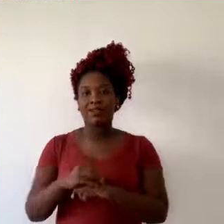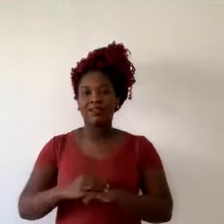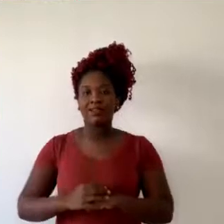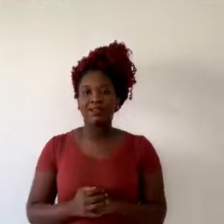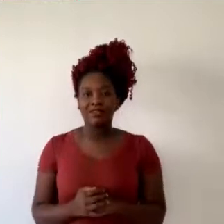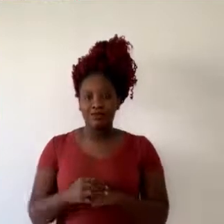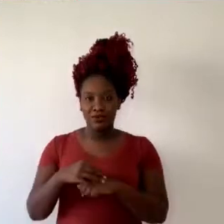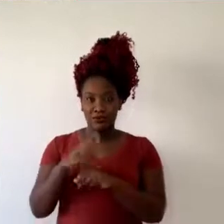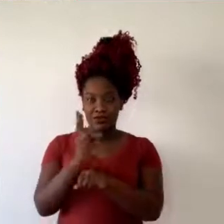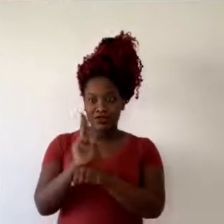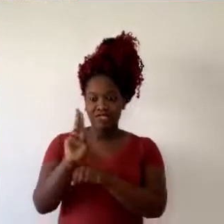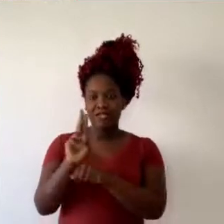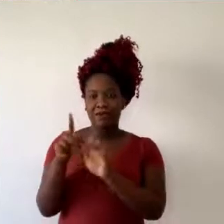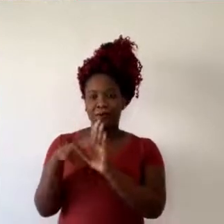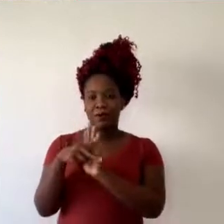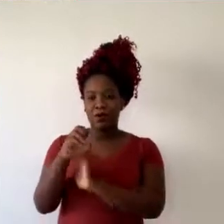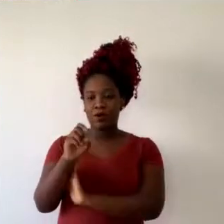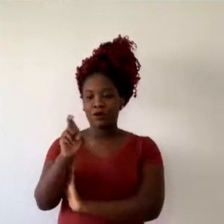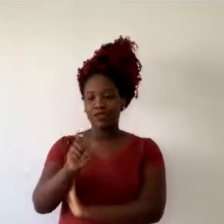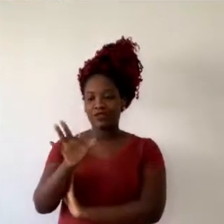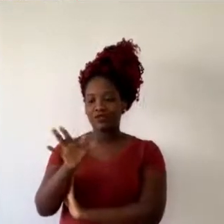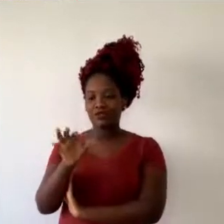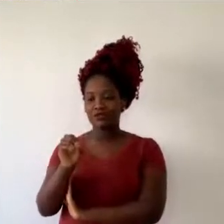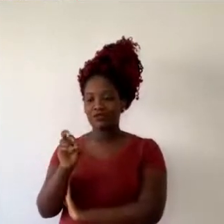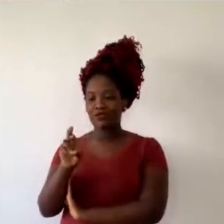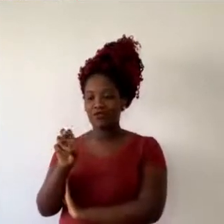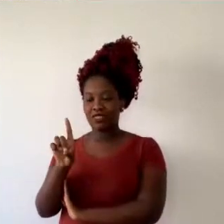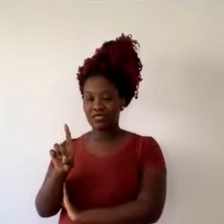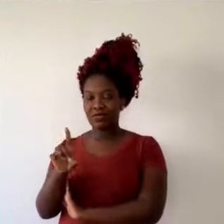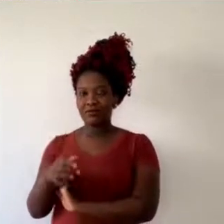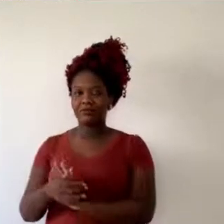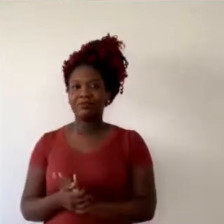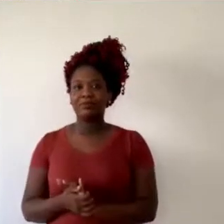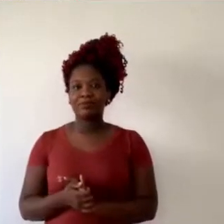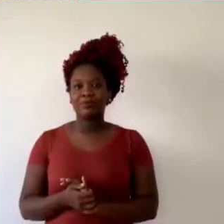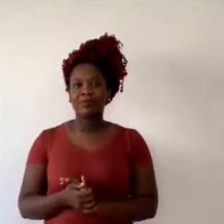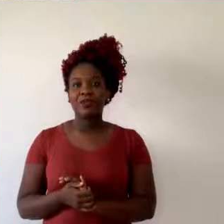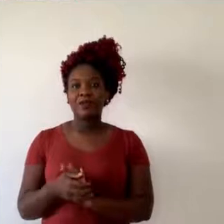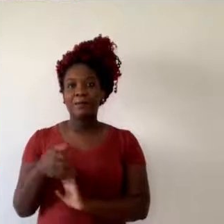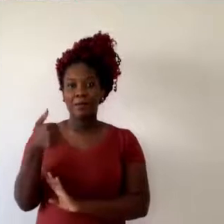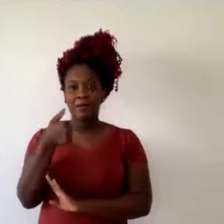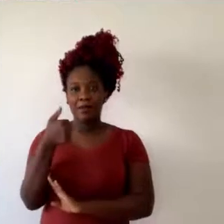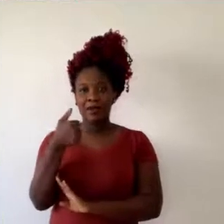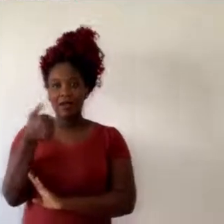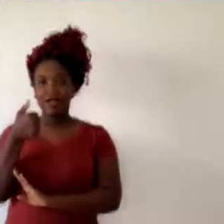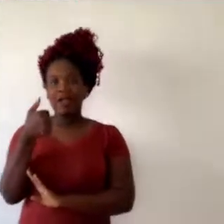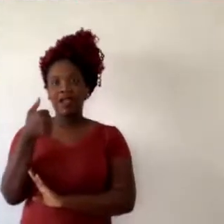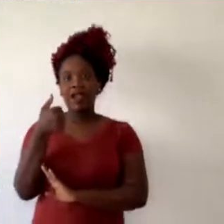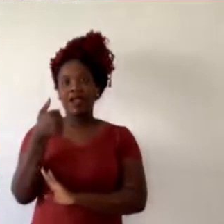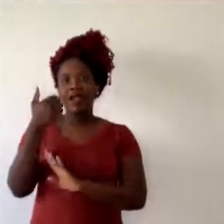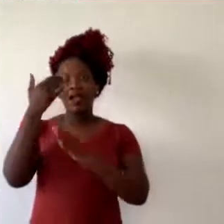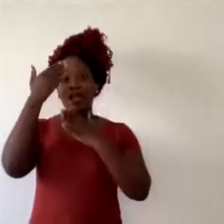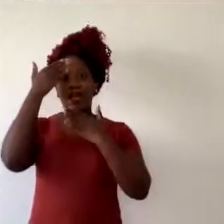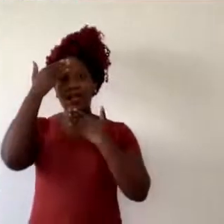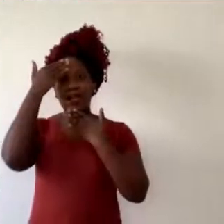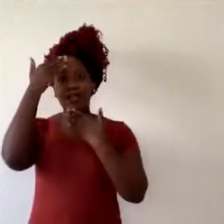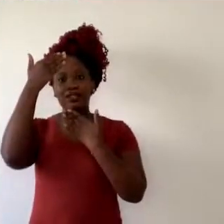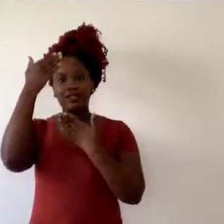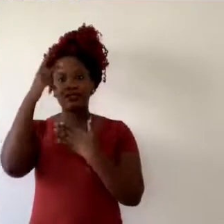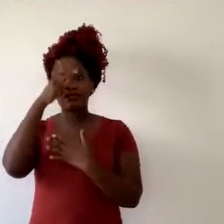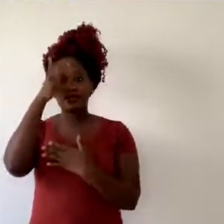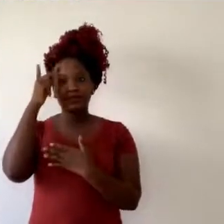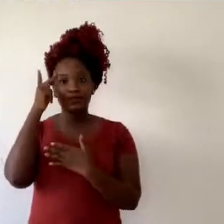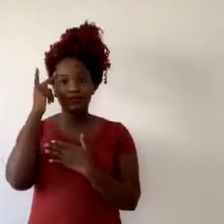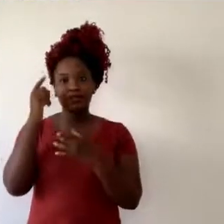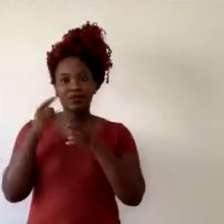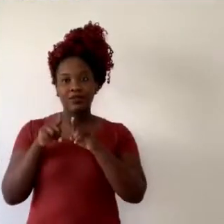Blavatnik School of Government at the Oxford University. First of all, I would like to thank our